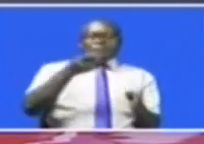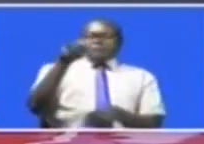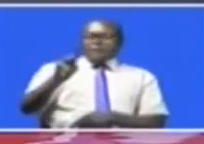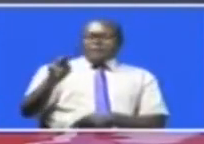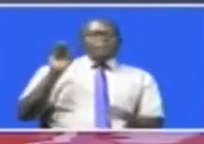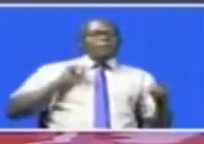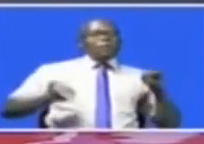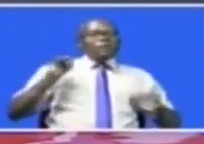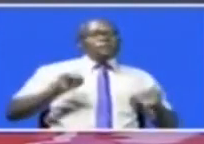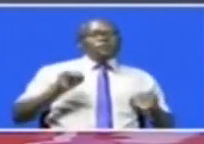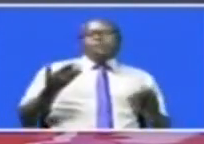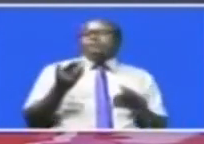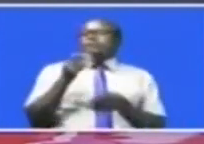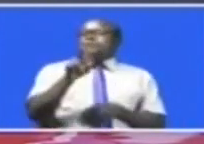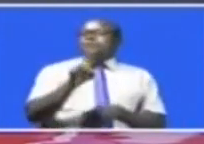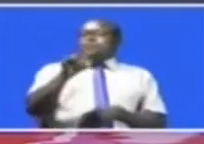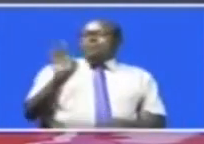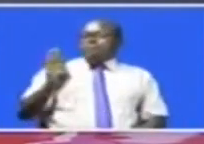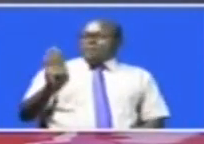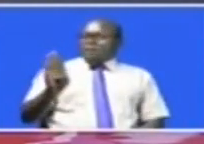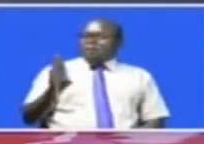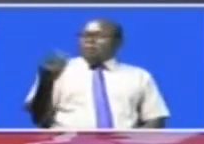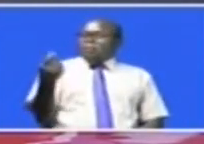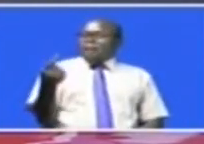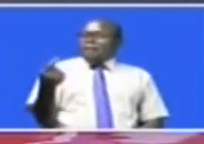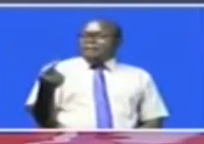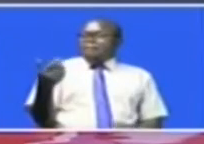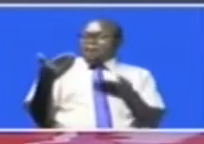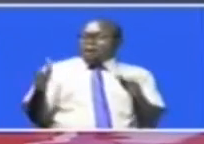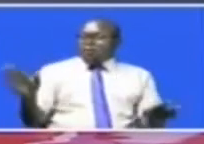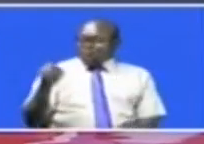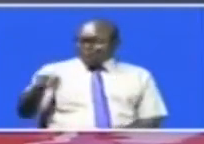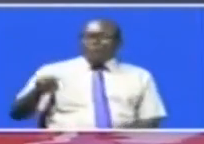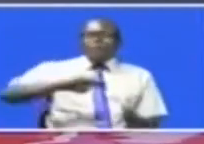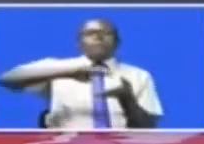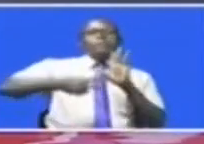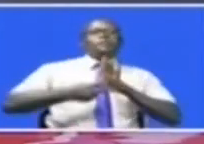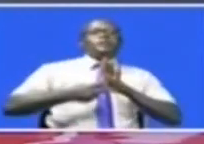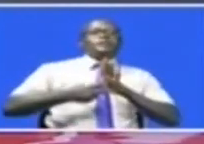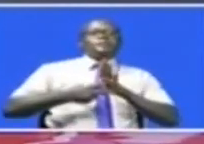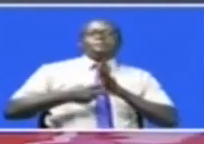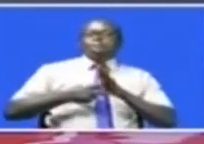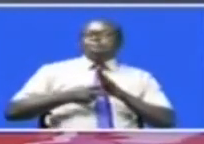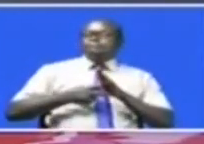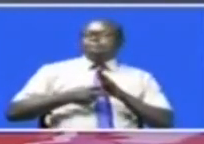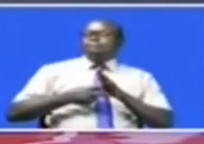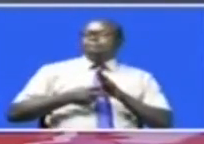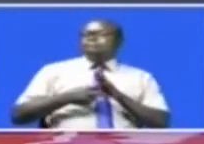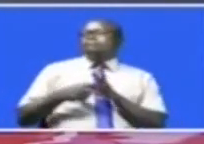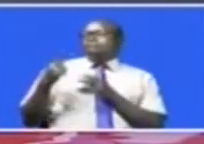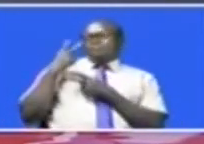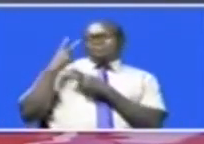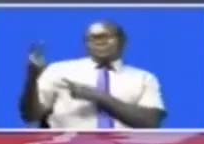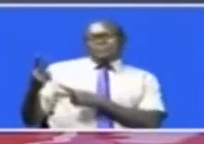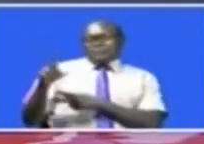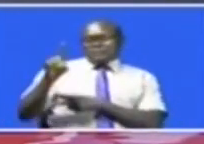scandal. It is alleged that some 21 billion shillings may have been lost in that scandal. Our reporter Duncan Khaemba is at the